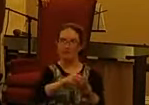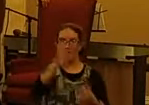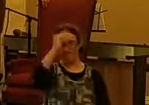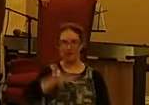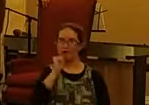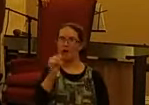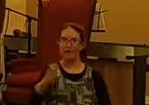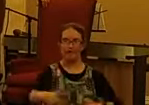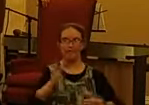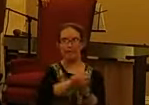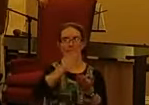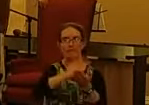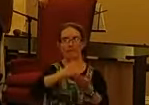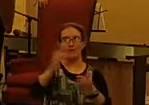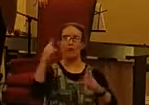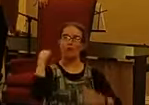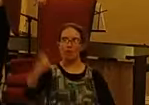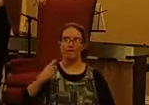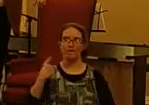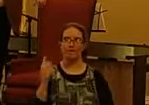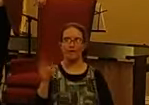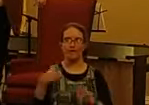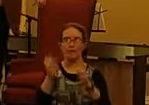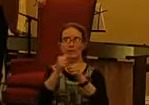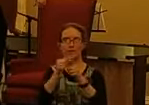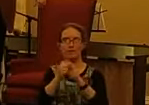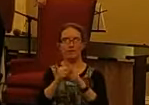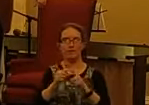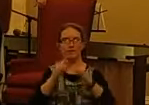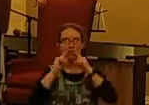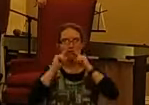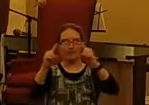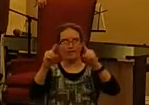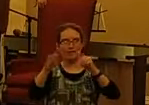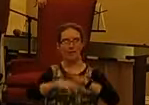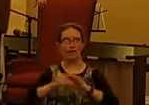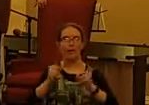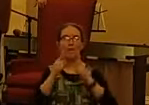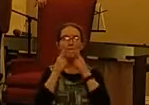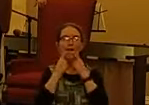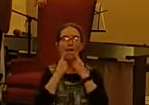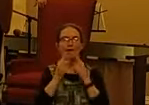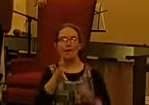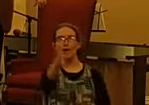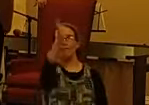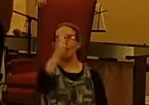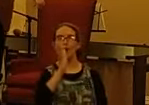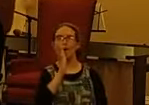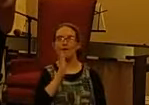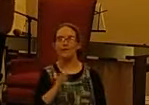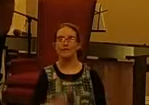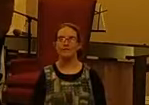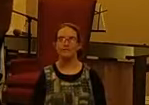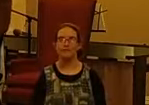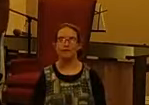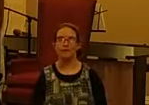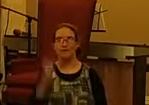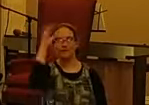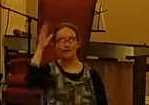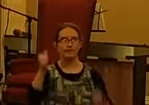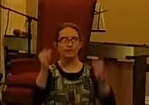shall not live by bread alone, but by every word that proceedeth out of the mouth of God." Then the